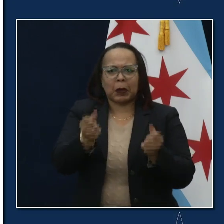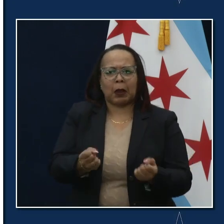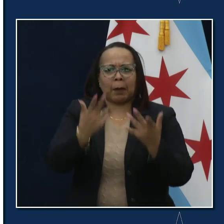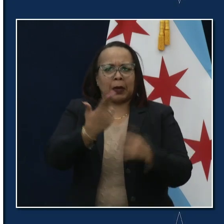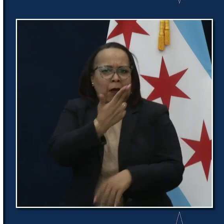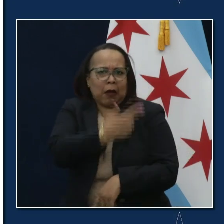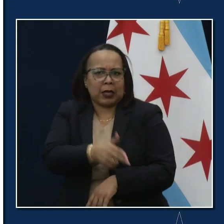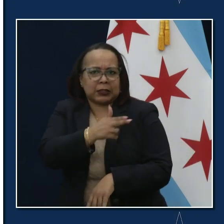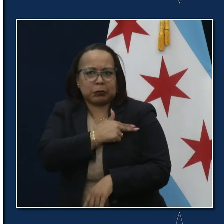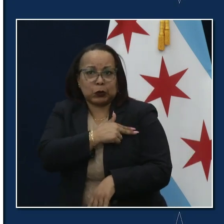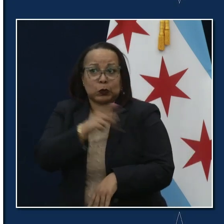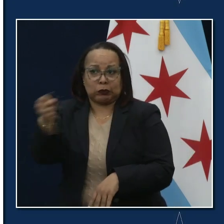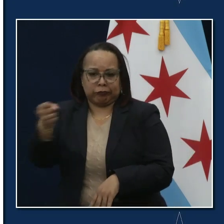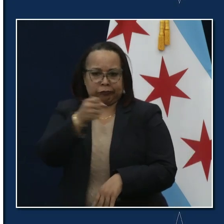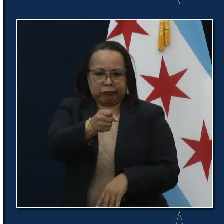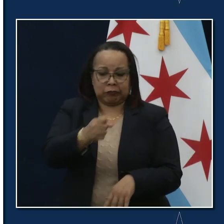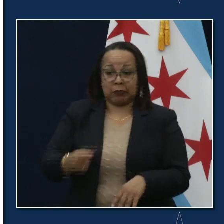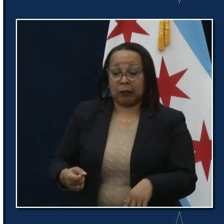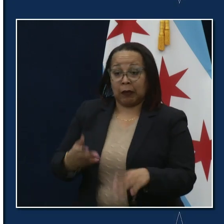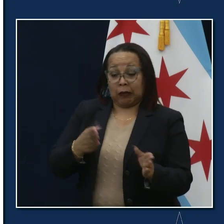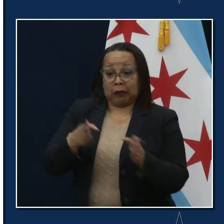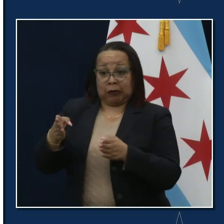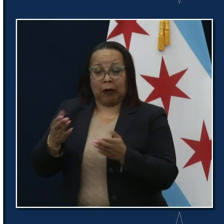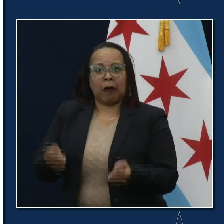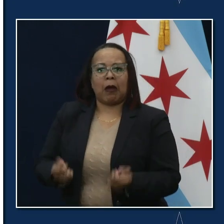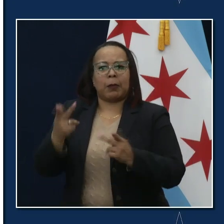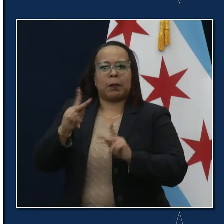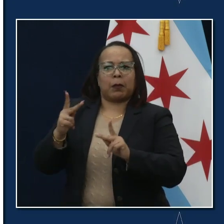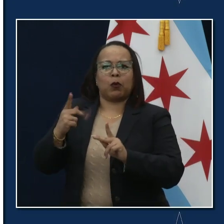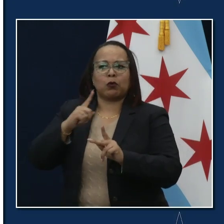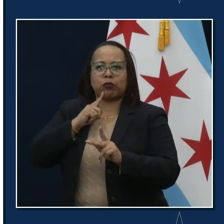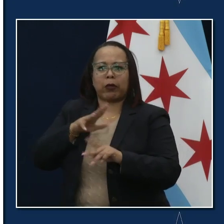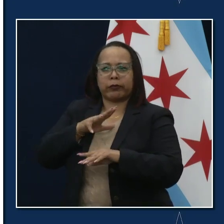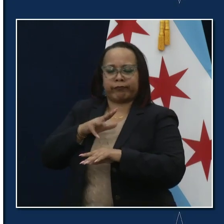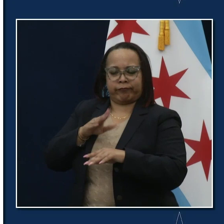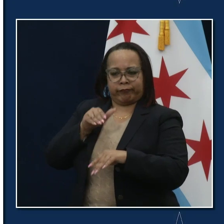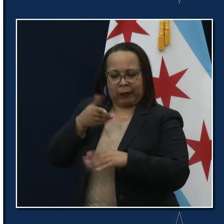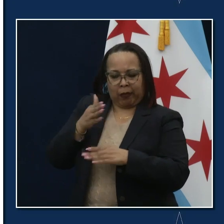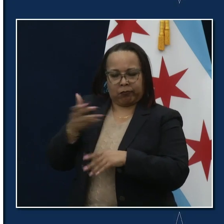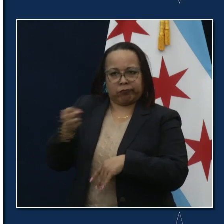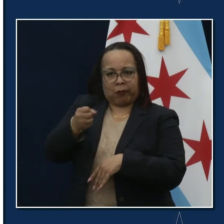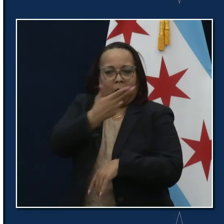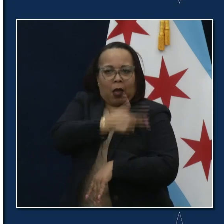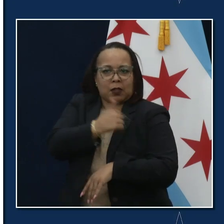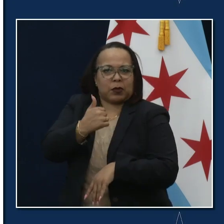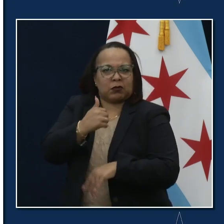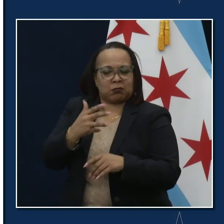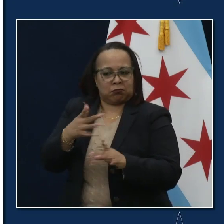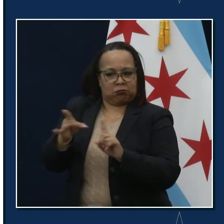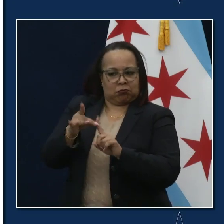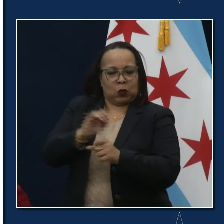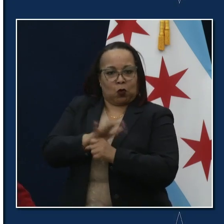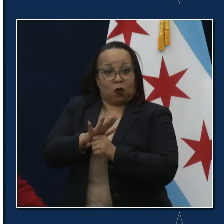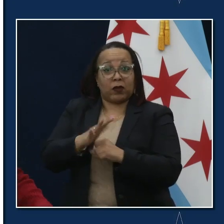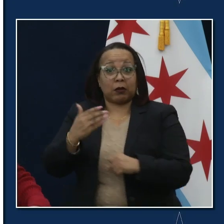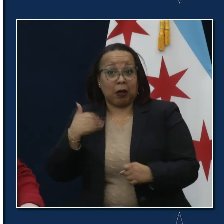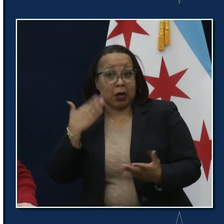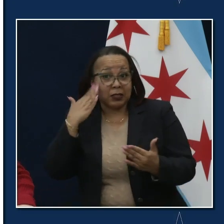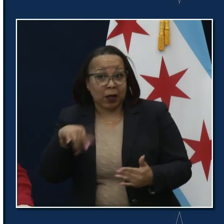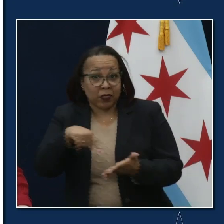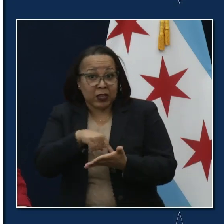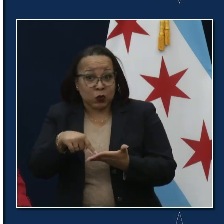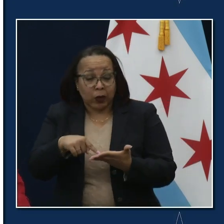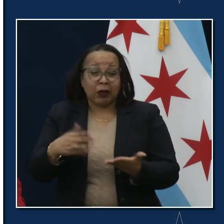hospital admissions, and the percent of hospital beds taken up with COVID patients. I do expect that over these next couple of weeks,